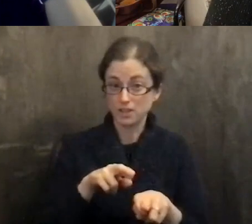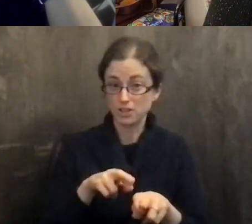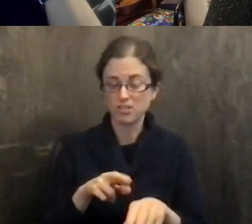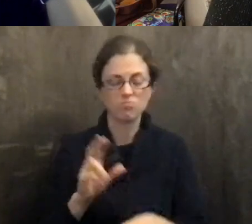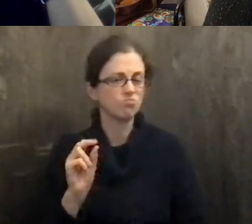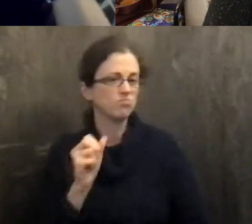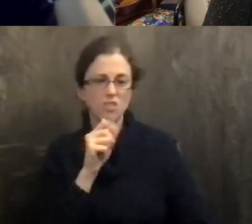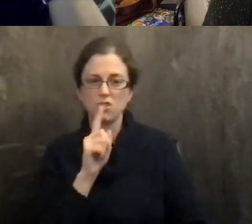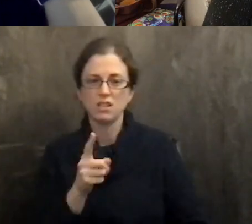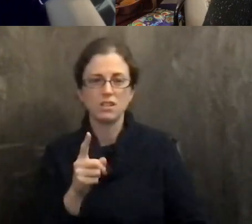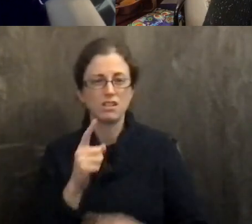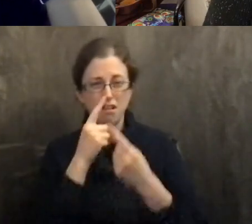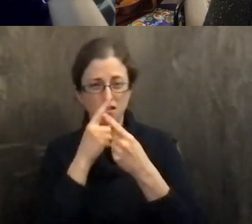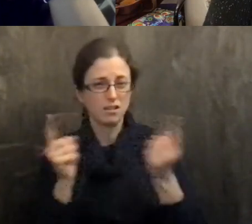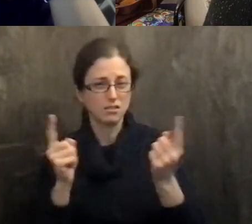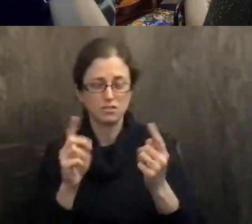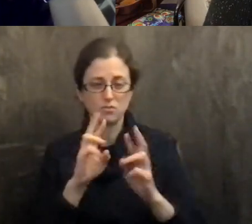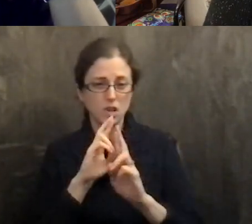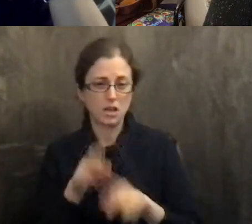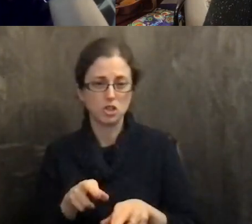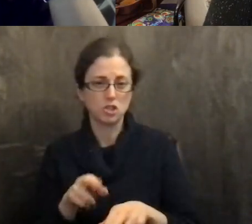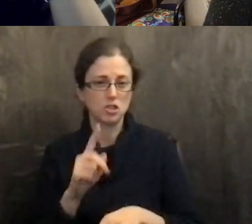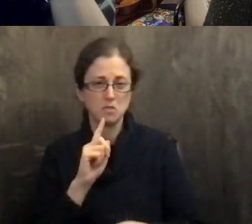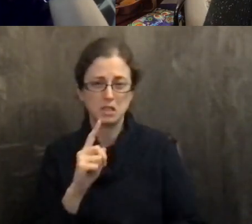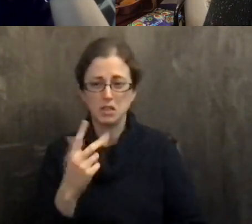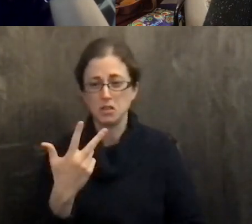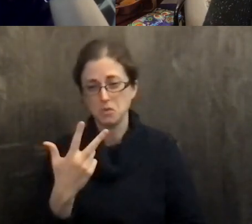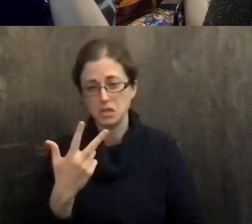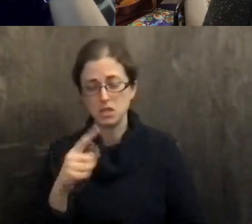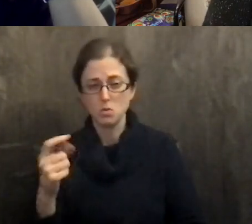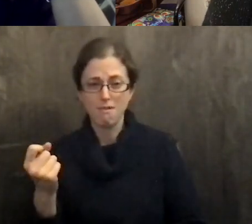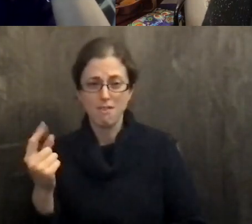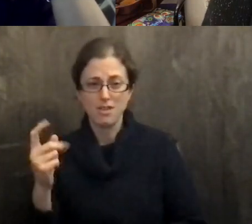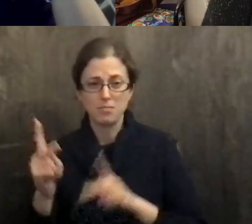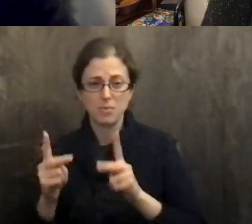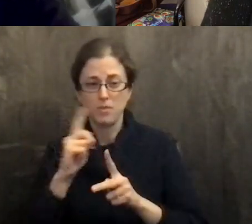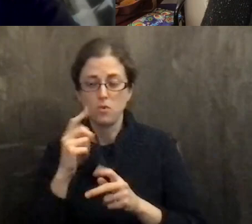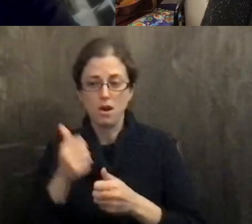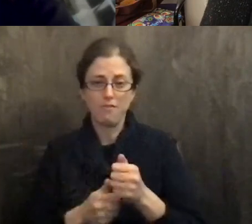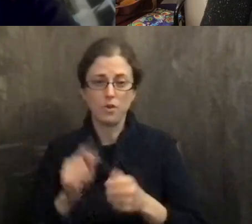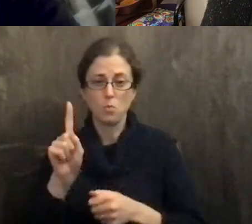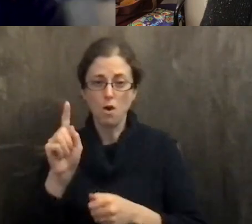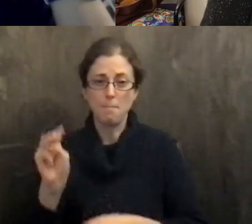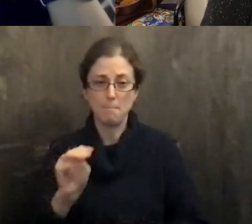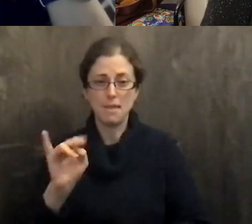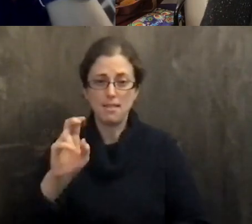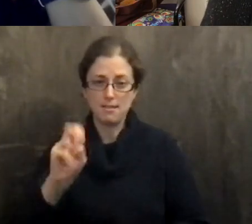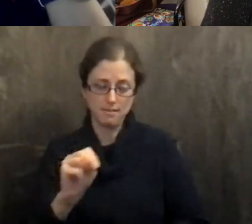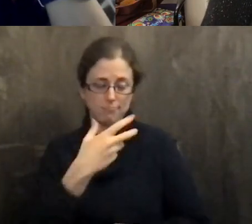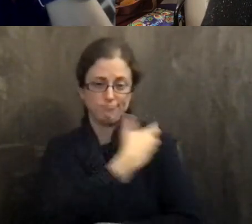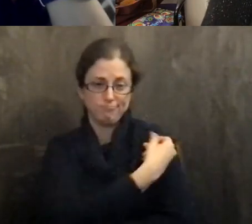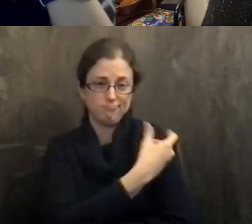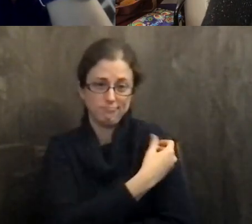really rare, 3 to 11 cases for every million dose of vaccines given. And you just want to make sure